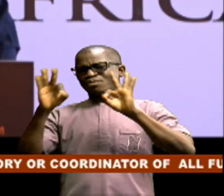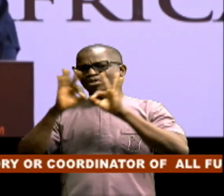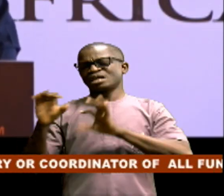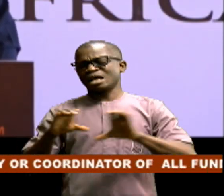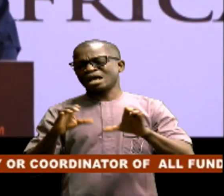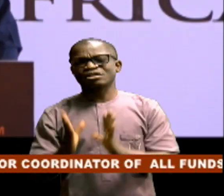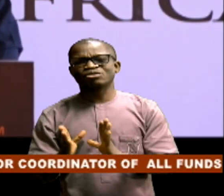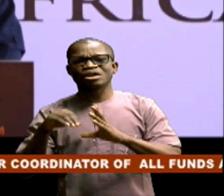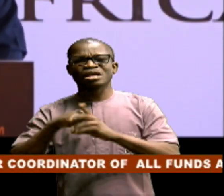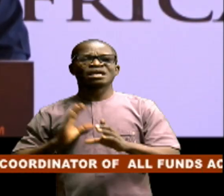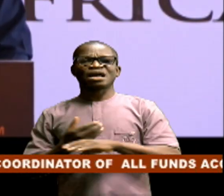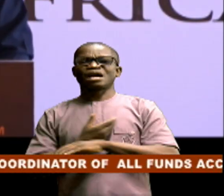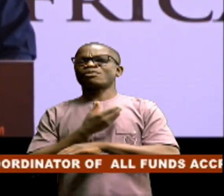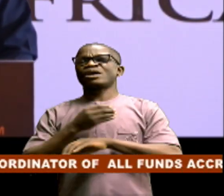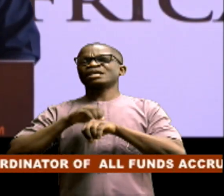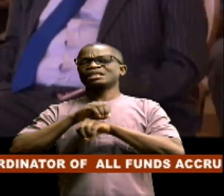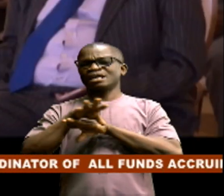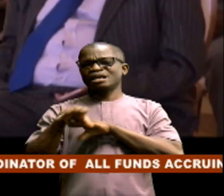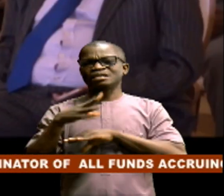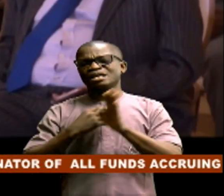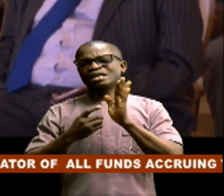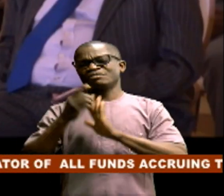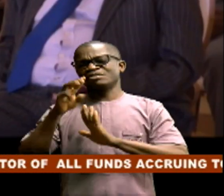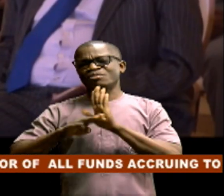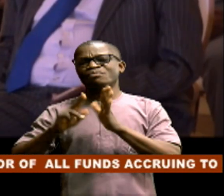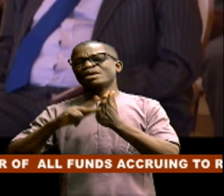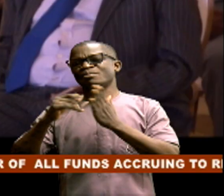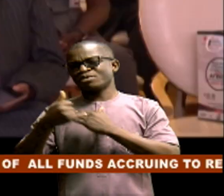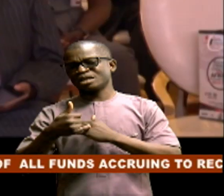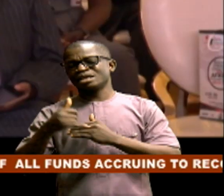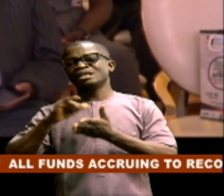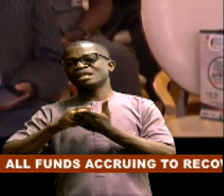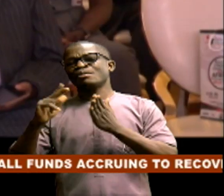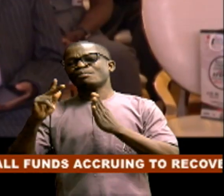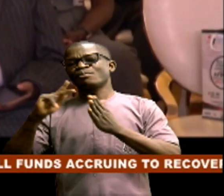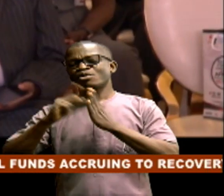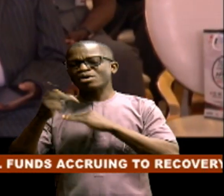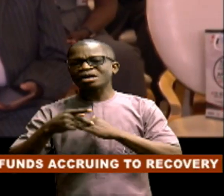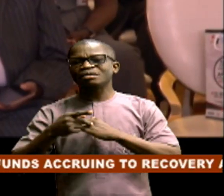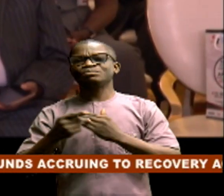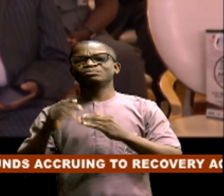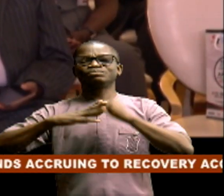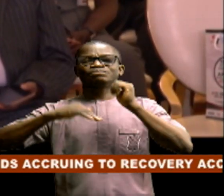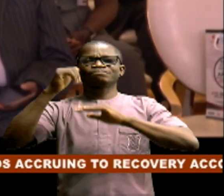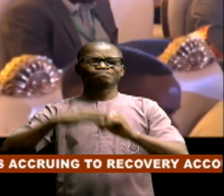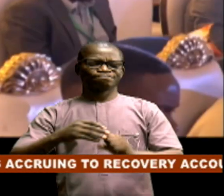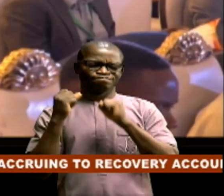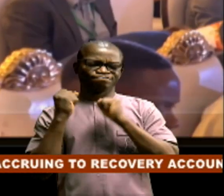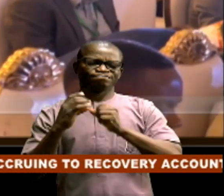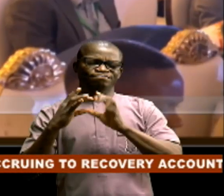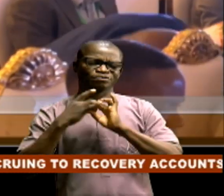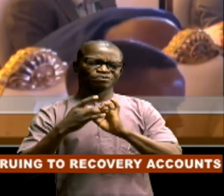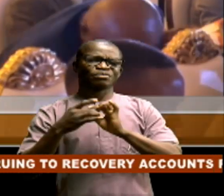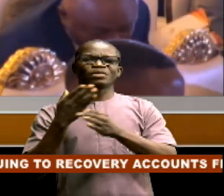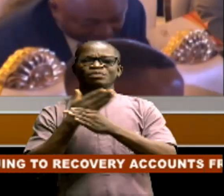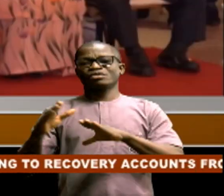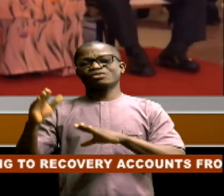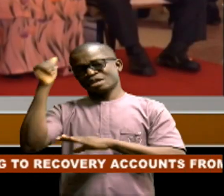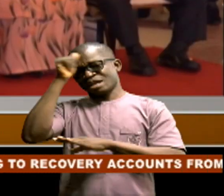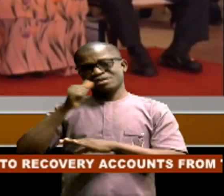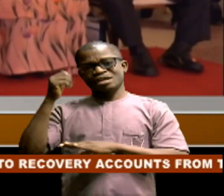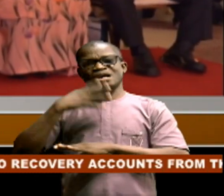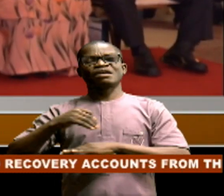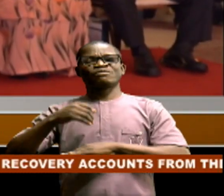our integration and development projects. The event, Building Stronger Connections Between Africa and the Global Diaspora,